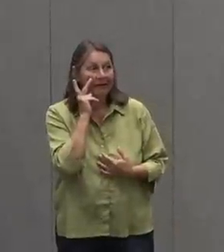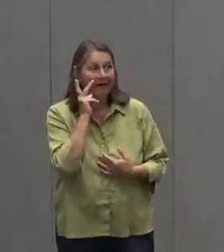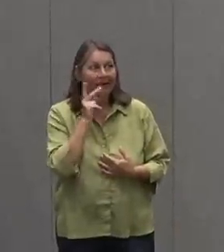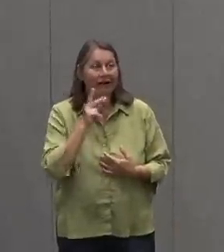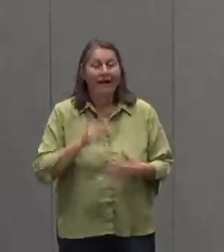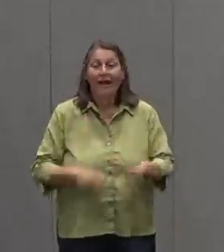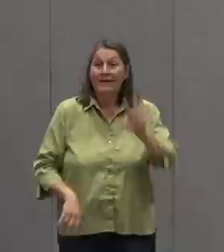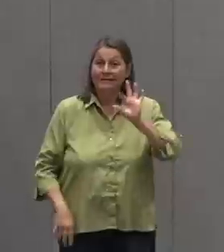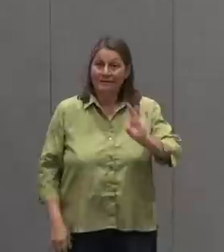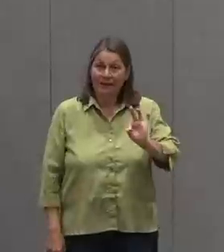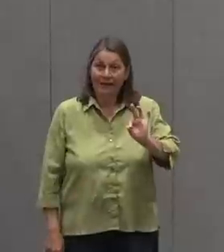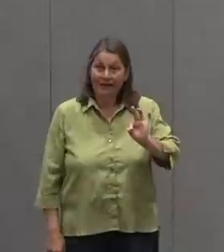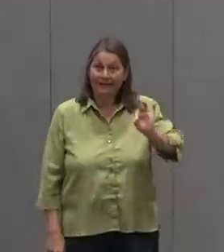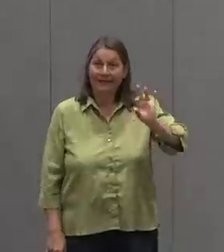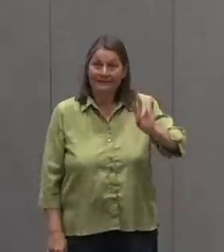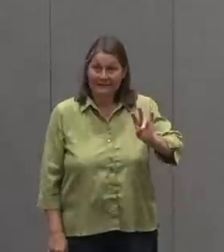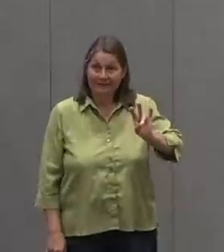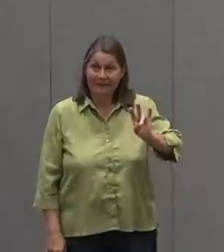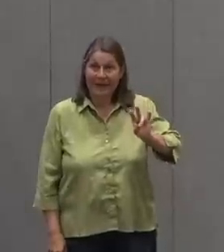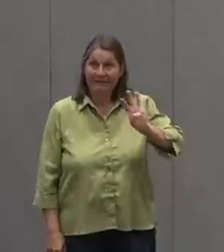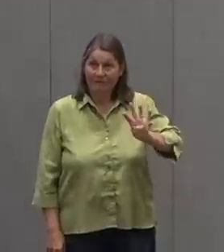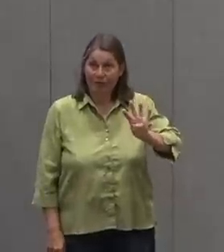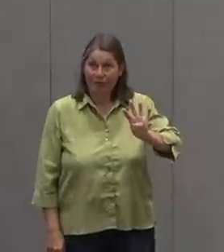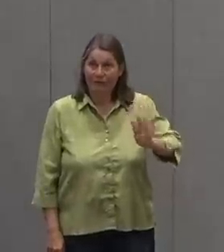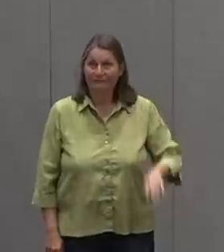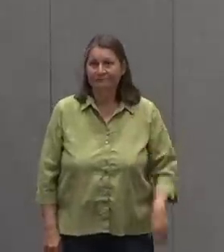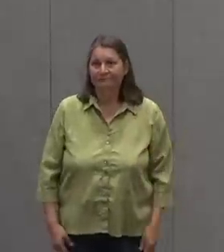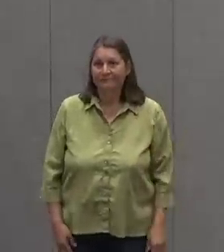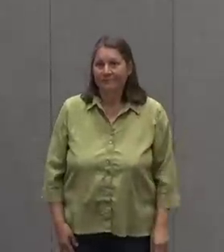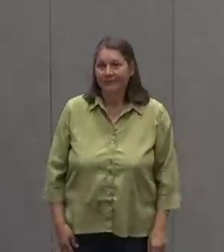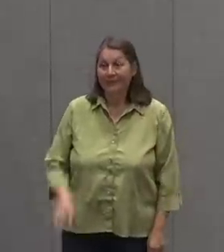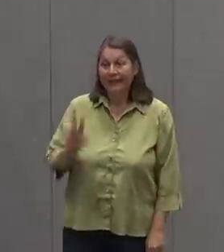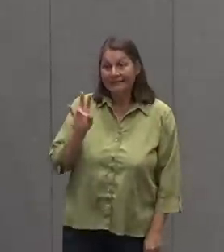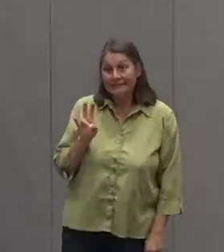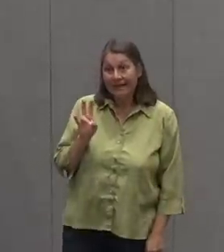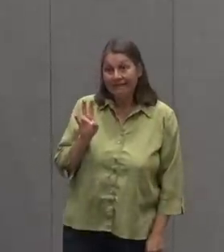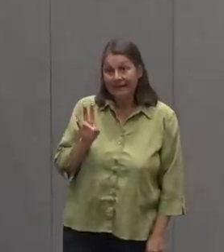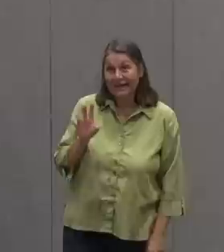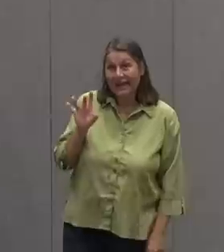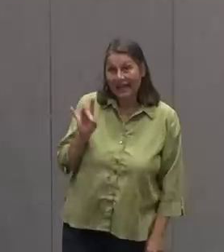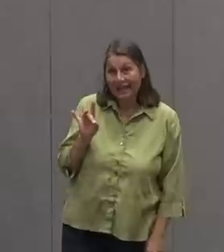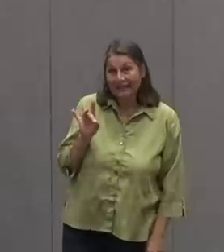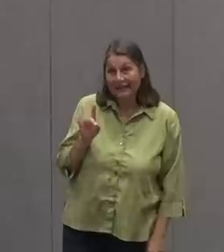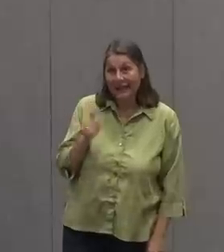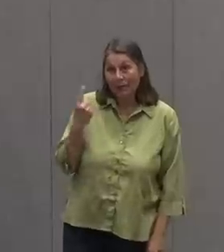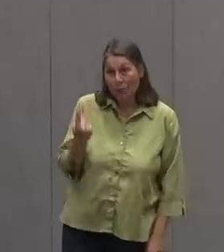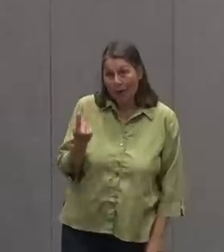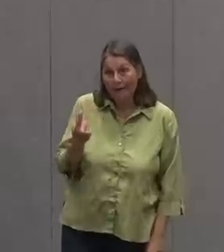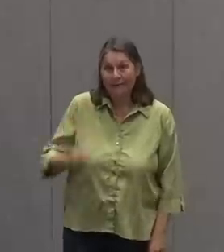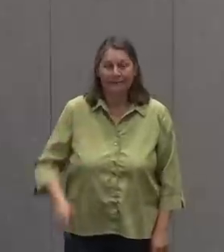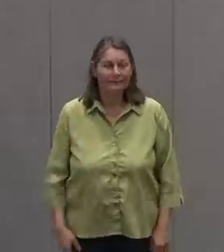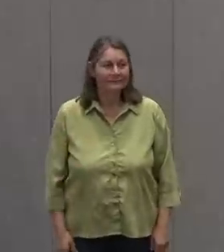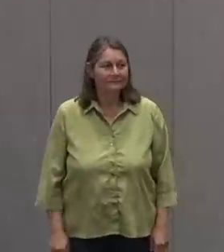I have a 9, a 7, and a 4. I have a 7, an 8, and a 1.